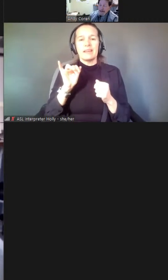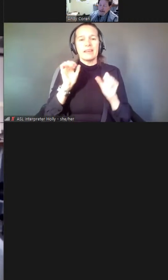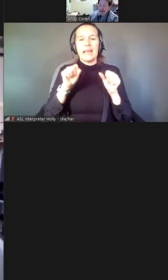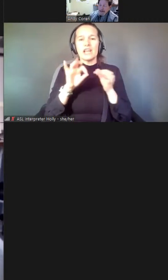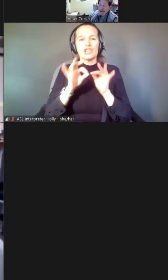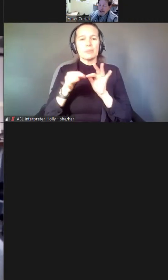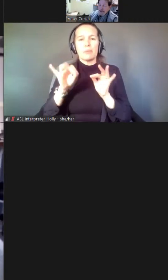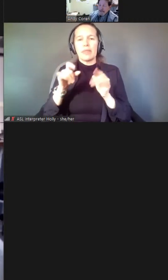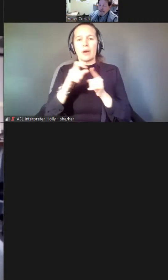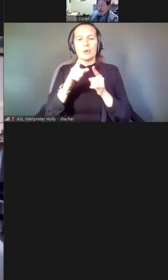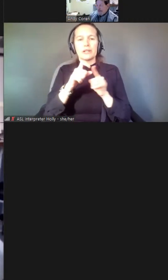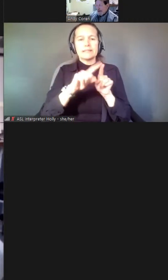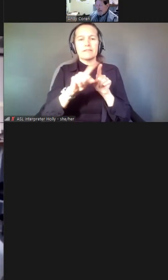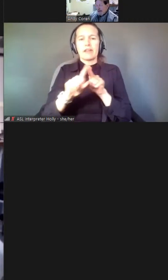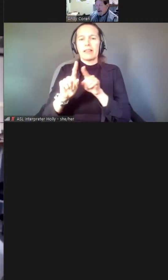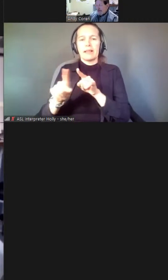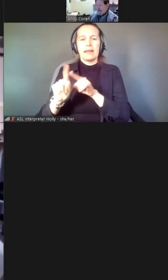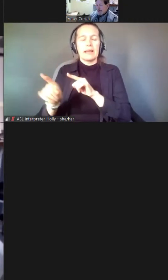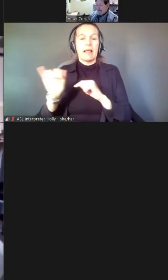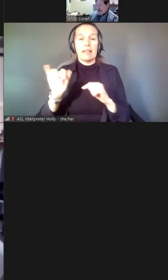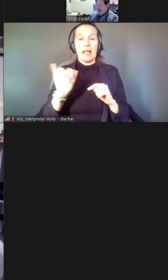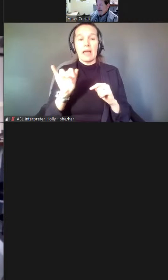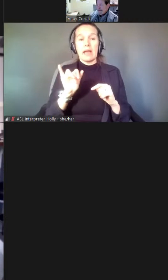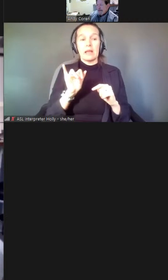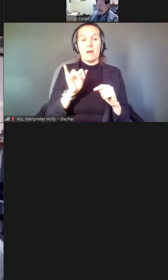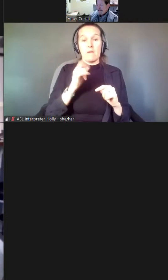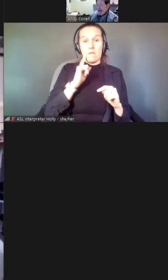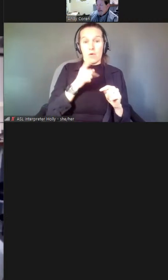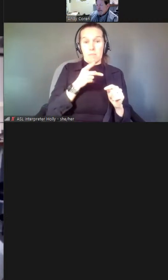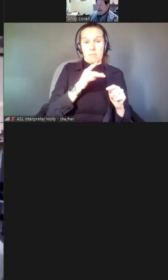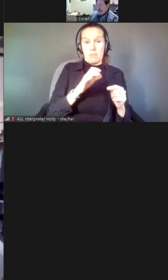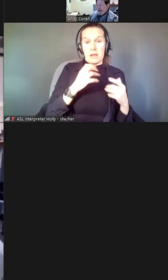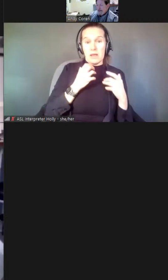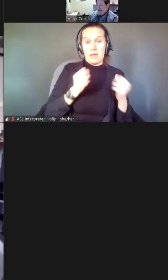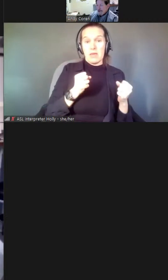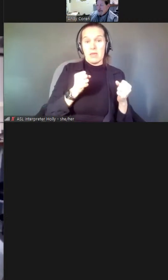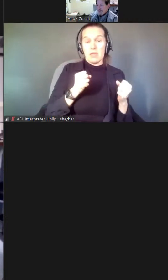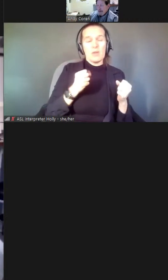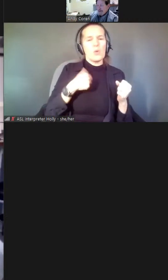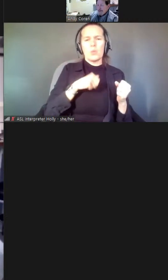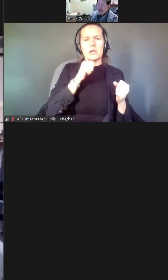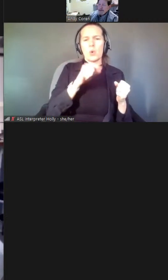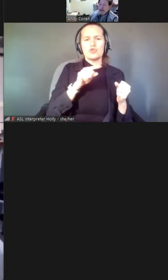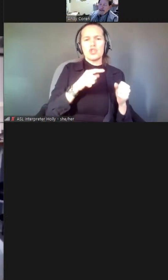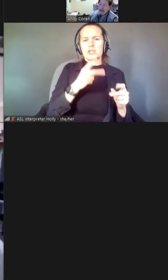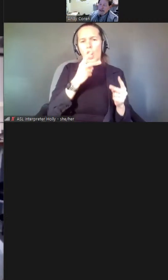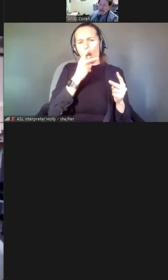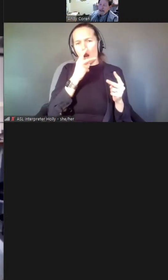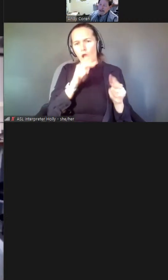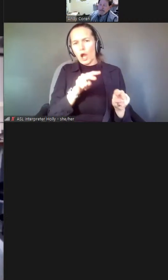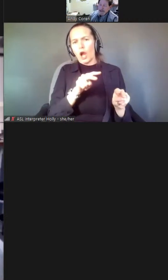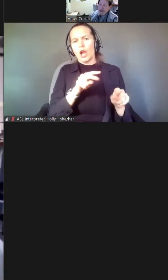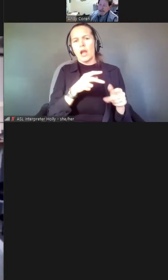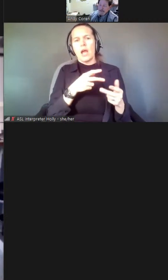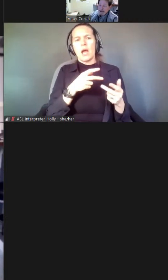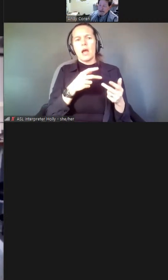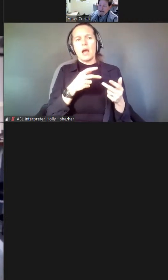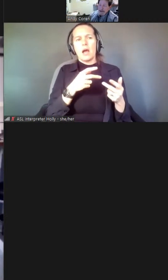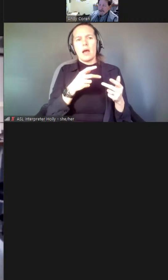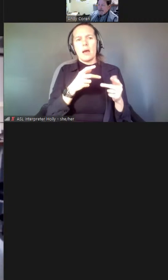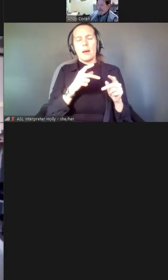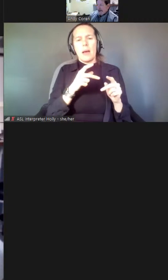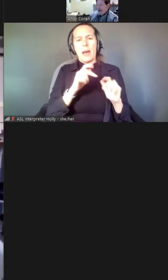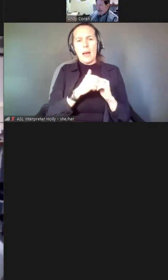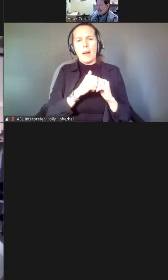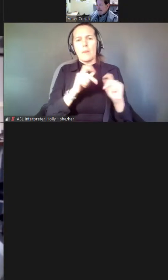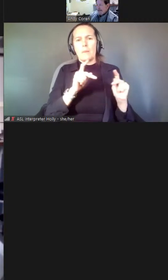it, from a public health point of view, it's not just the individual people's expression of the